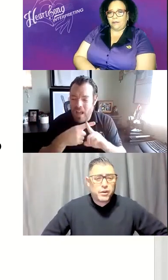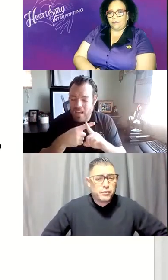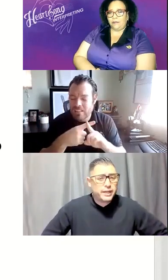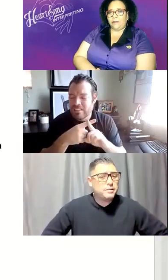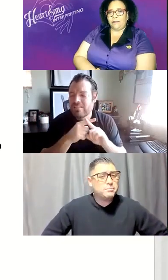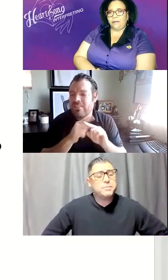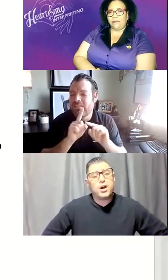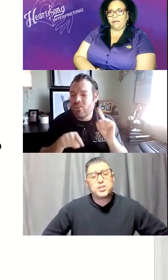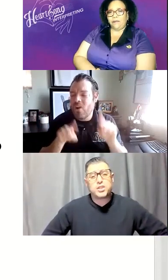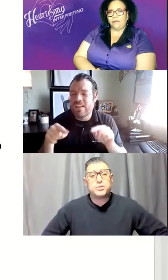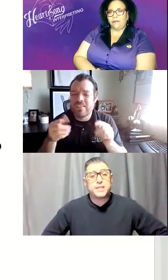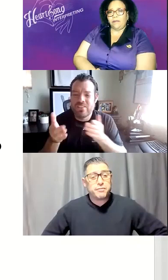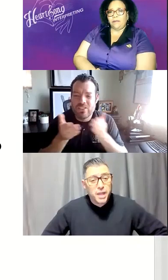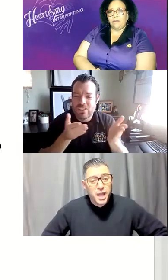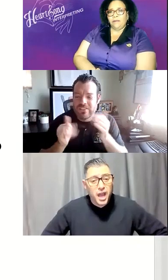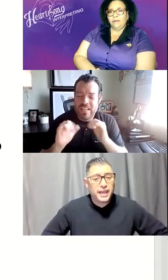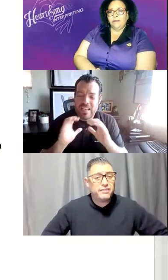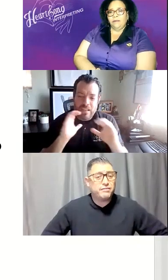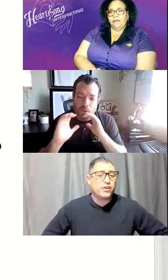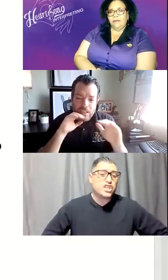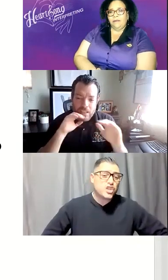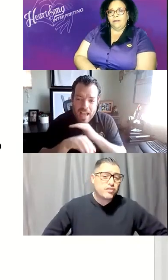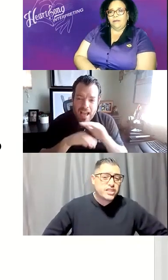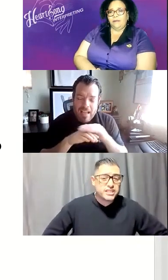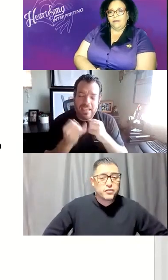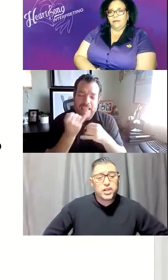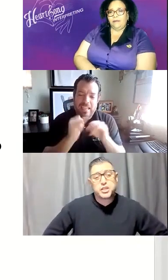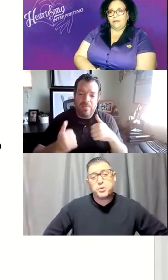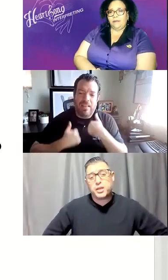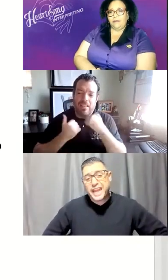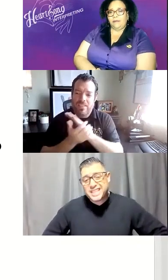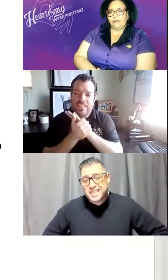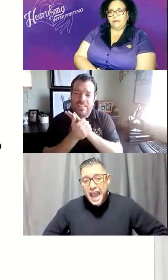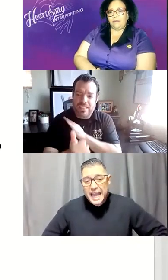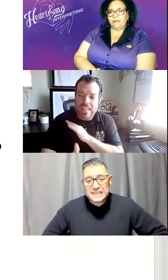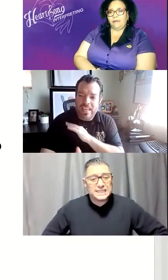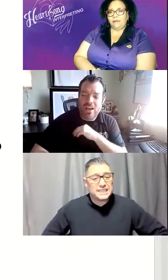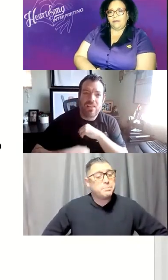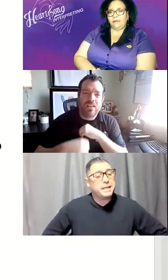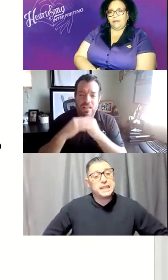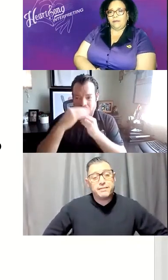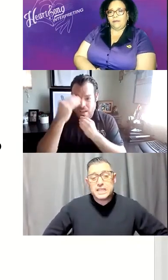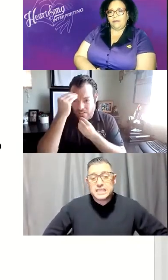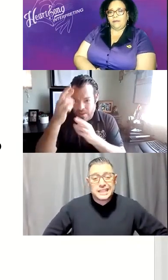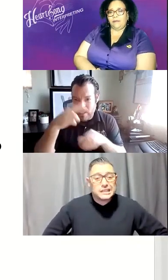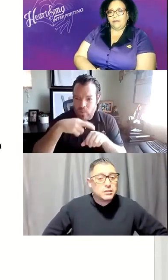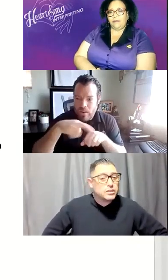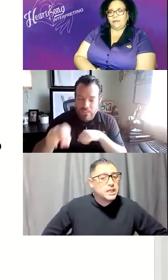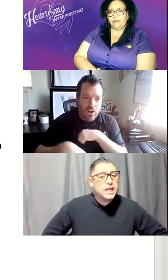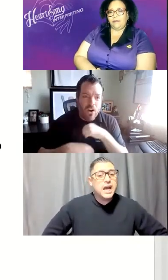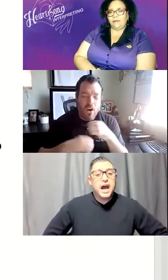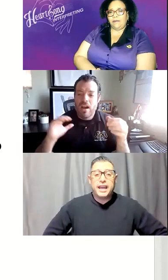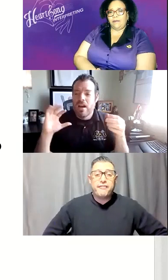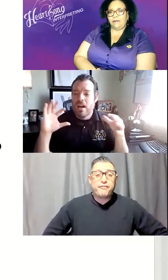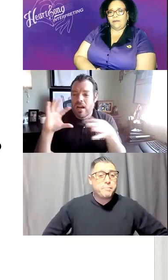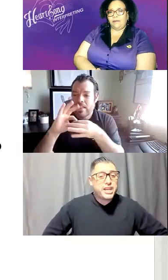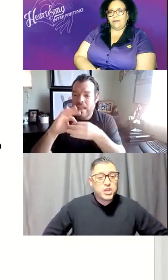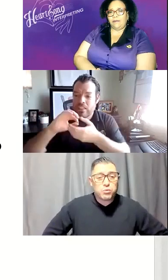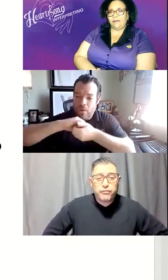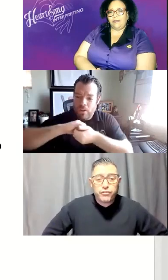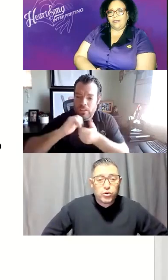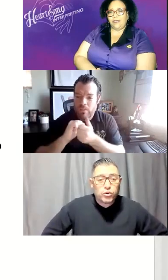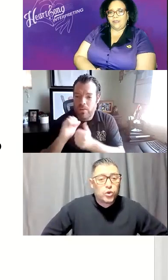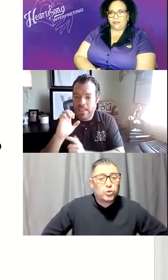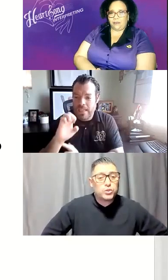hard of hearing, also deaf blind, various services as far as communication, access, independent living skills,